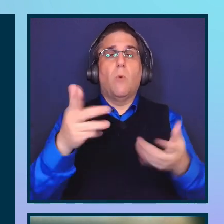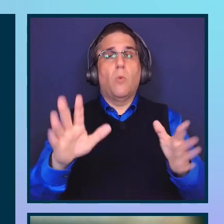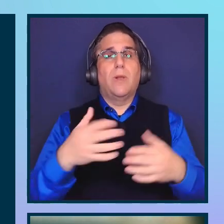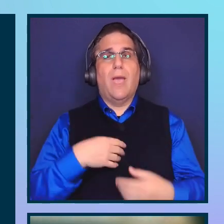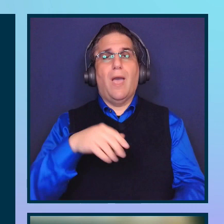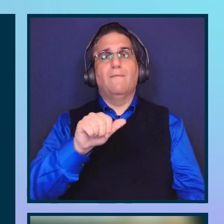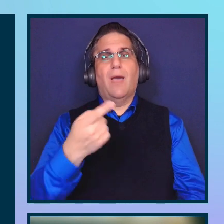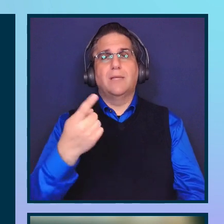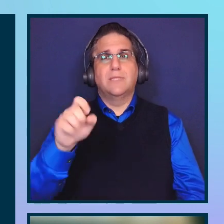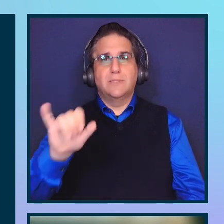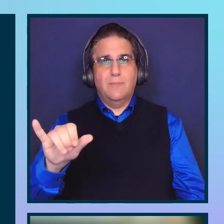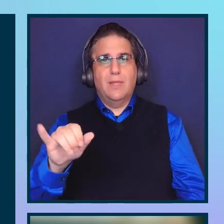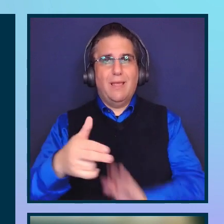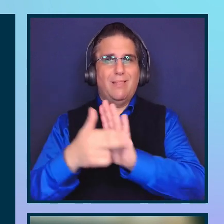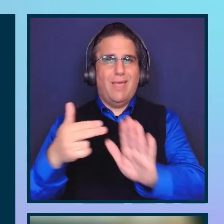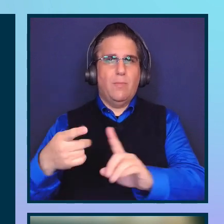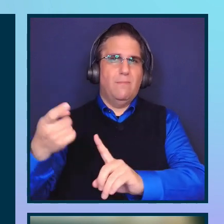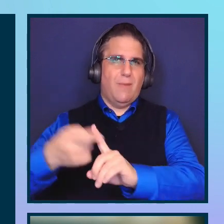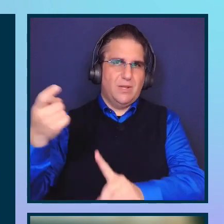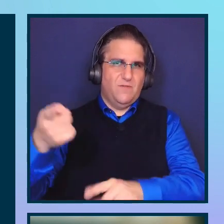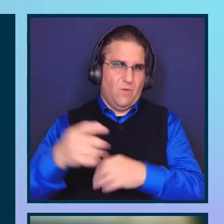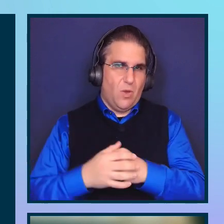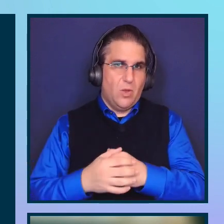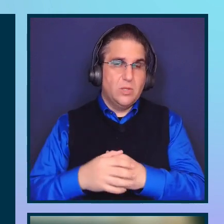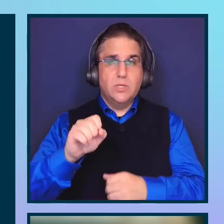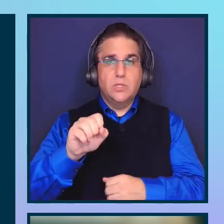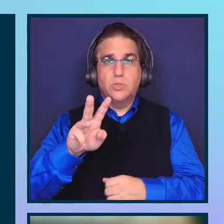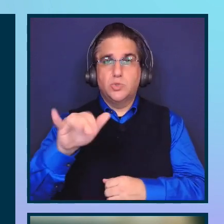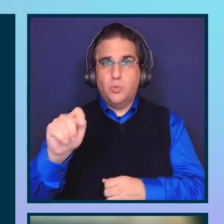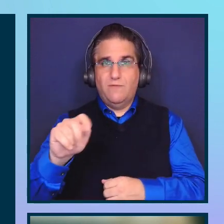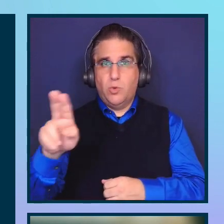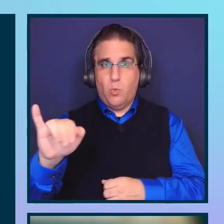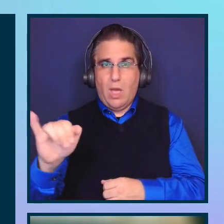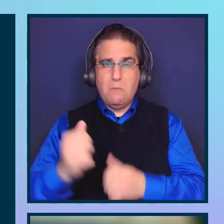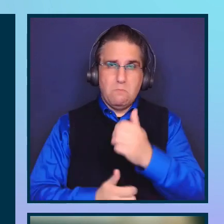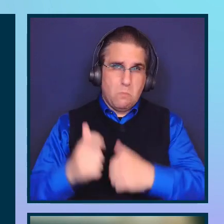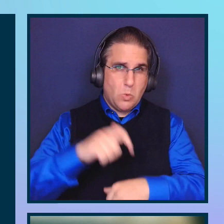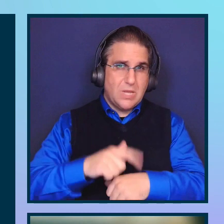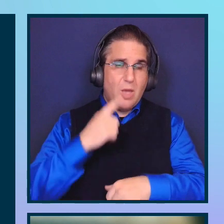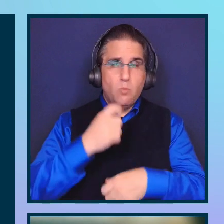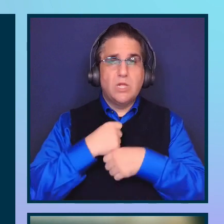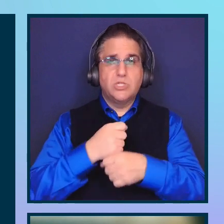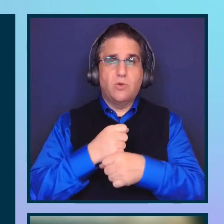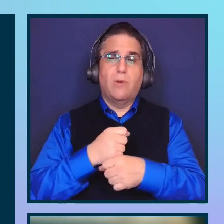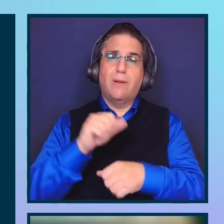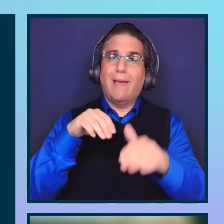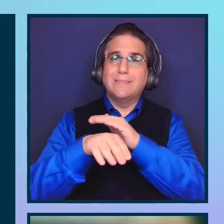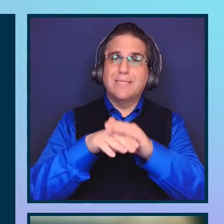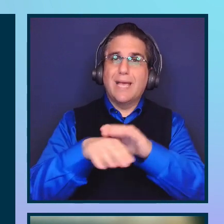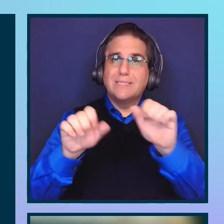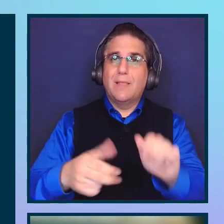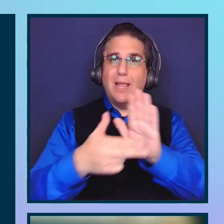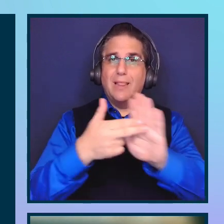default. Swiftui will most of the time generate an accessibility label from the text that's in